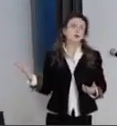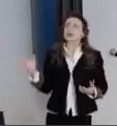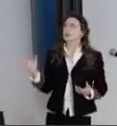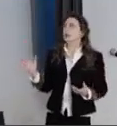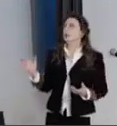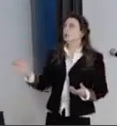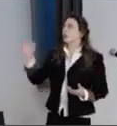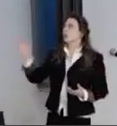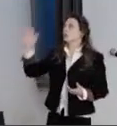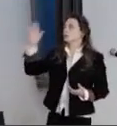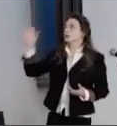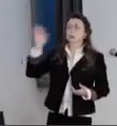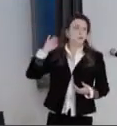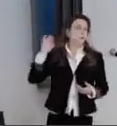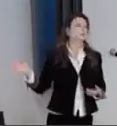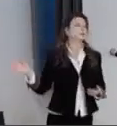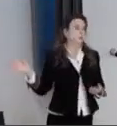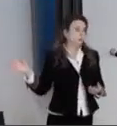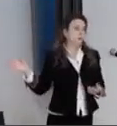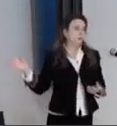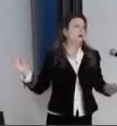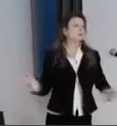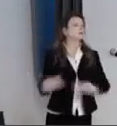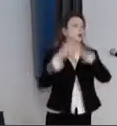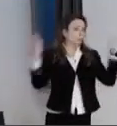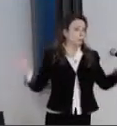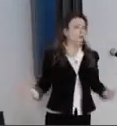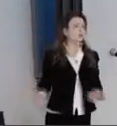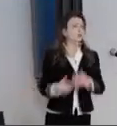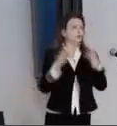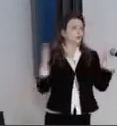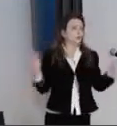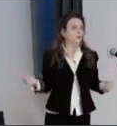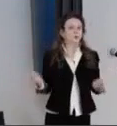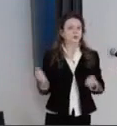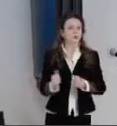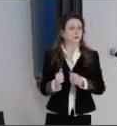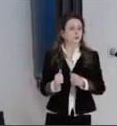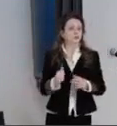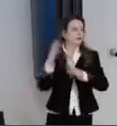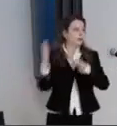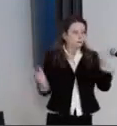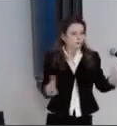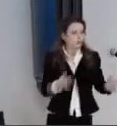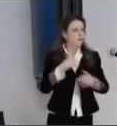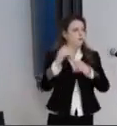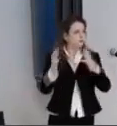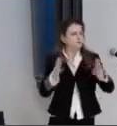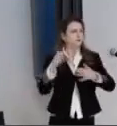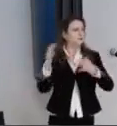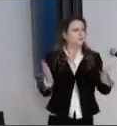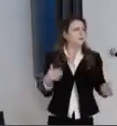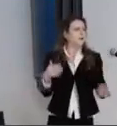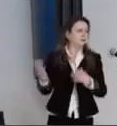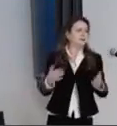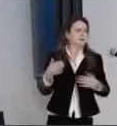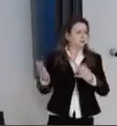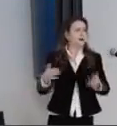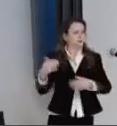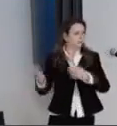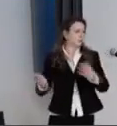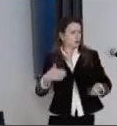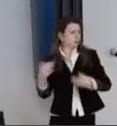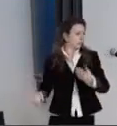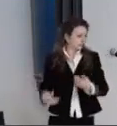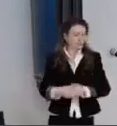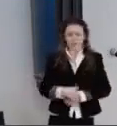design, that you know these items to be real and to come with all the, you know, possible dangers or, you know, properties that you